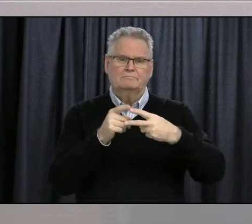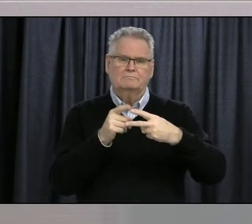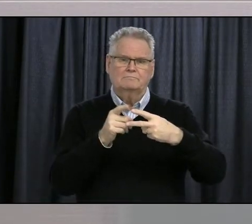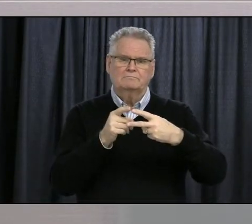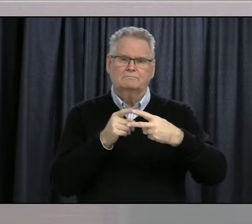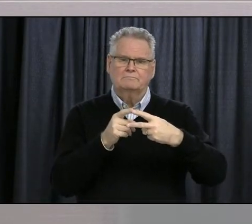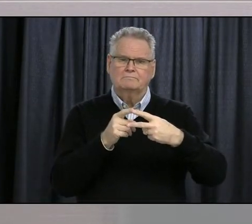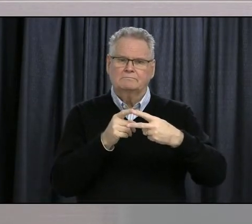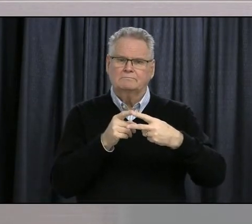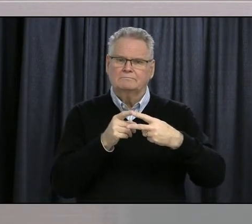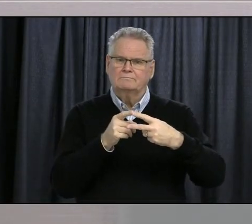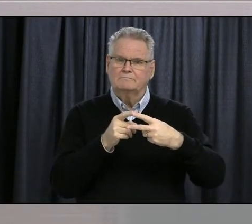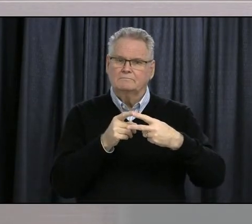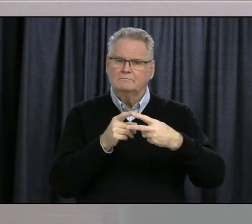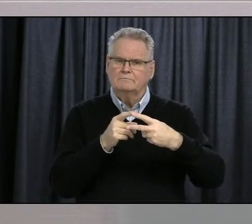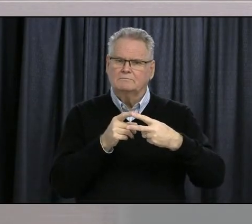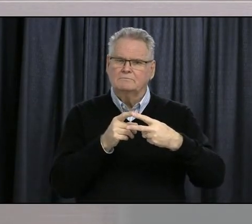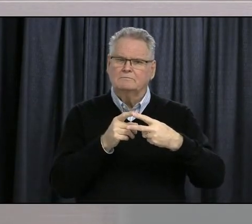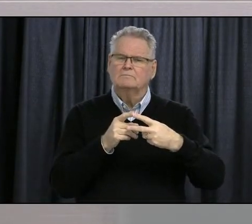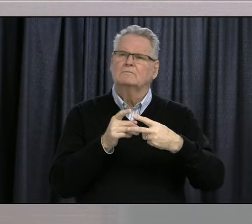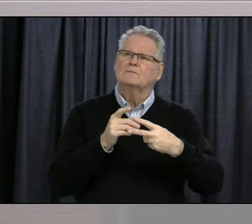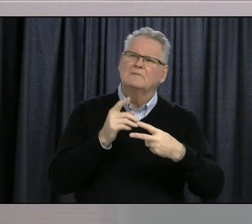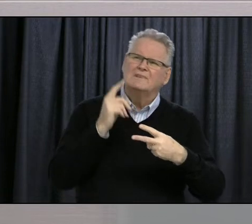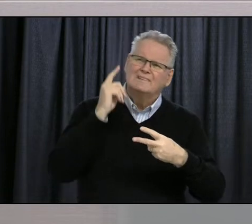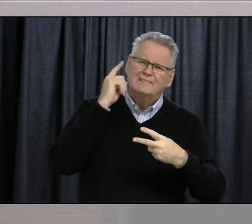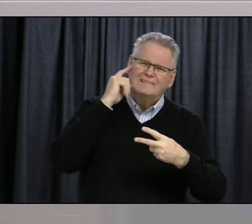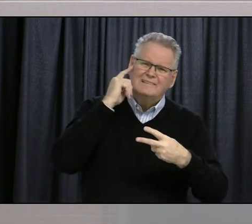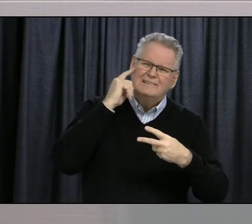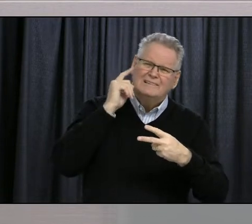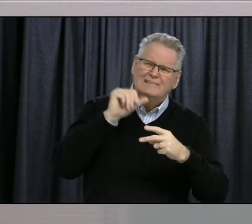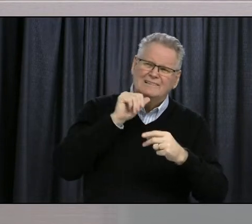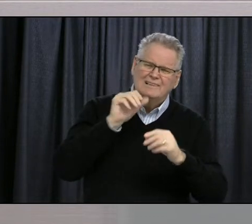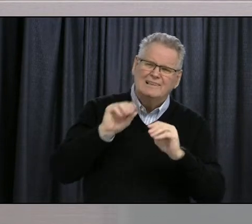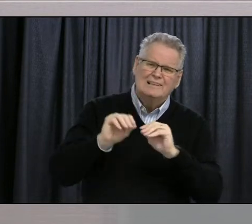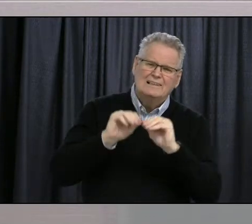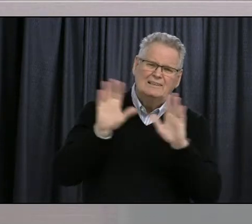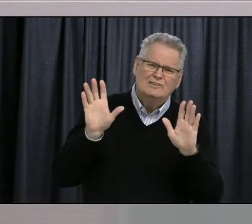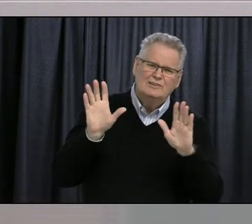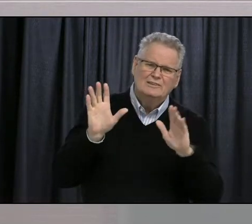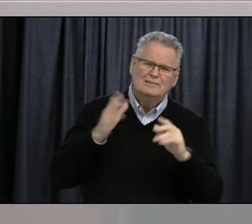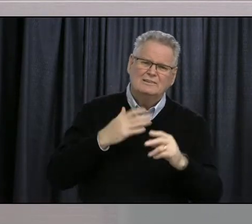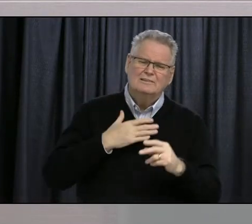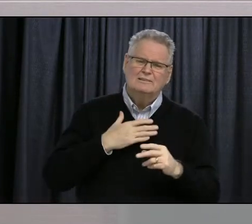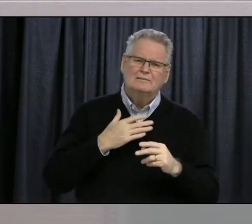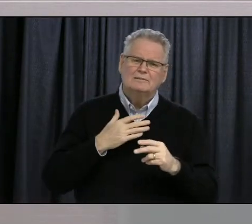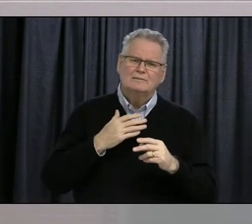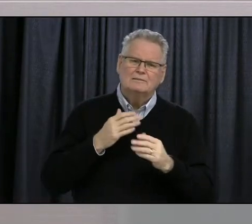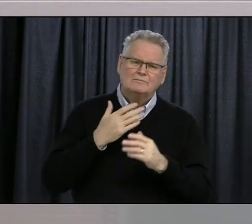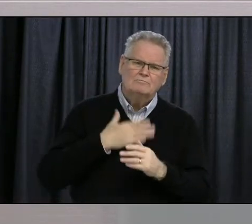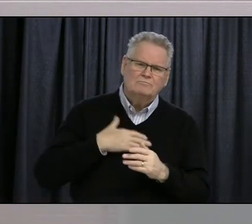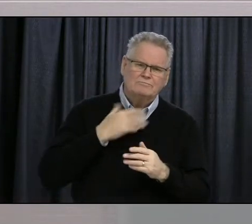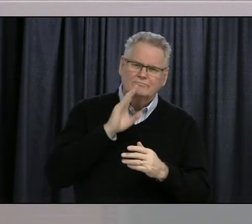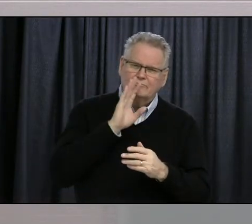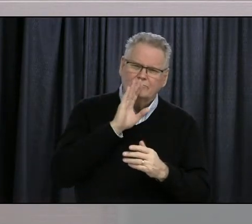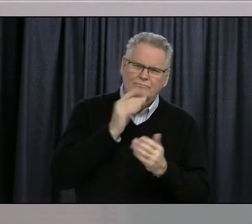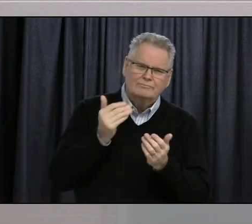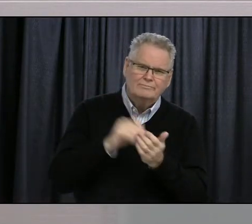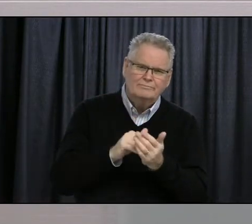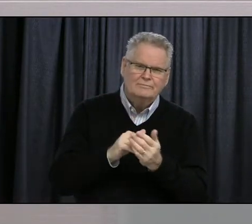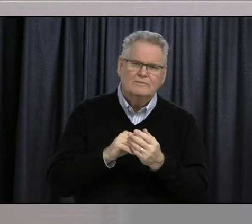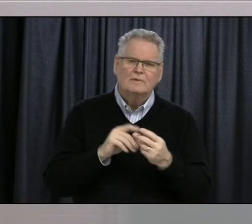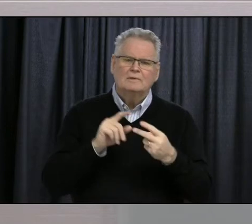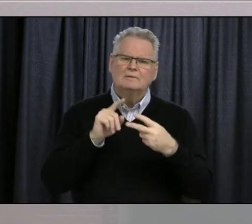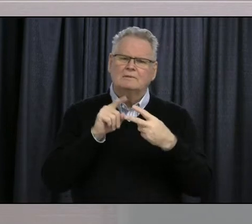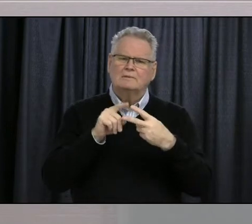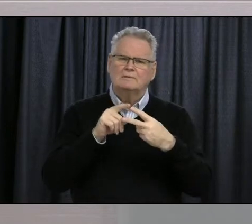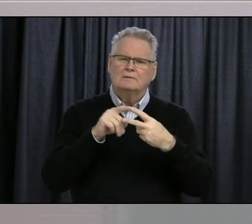in my office. Sorry, I'm curious. We were told that, you weren't allowed to move it out of St. John's.